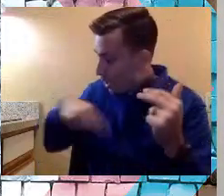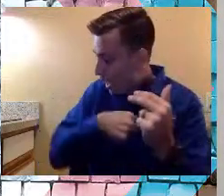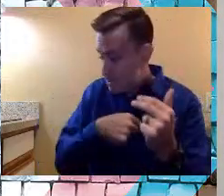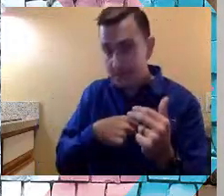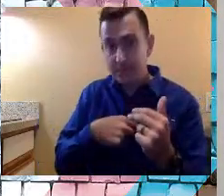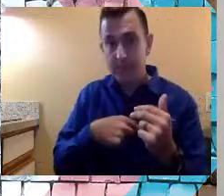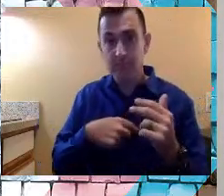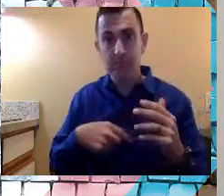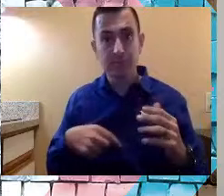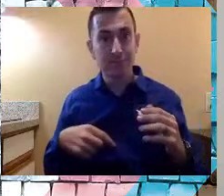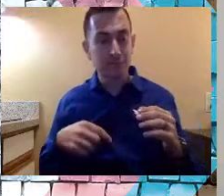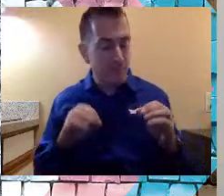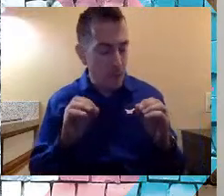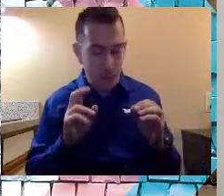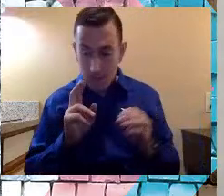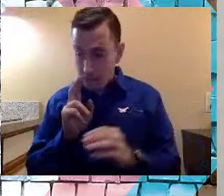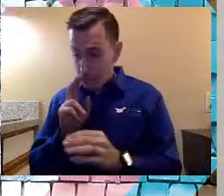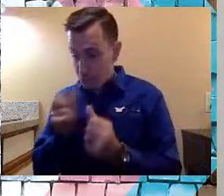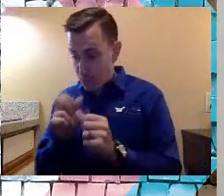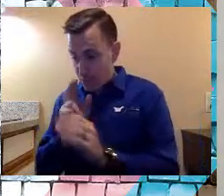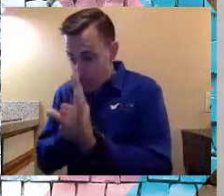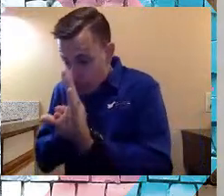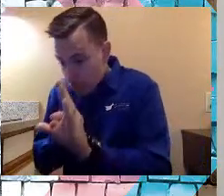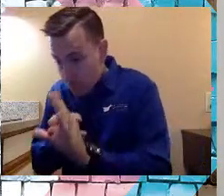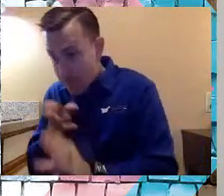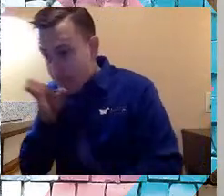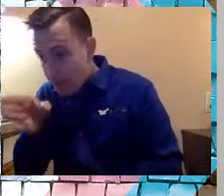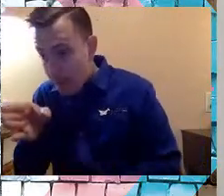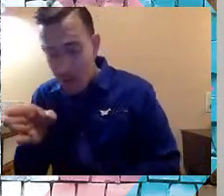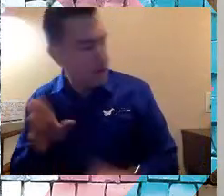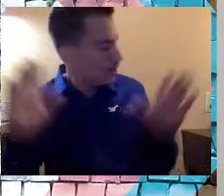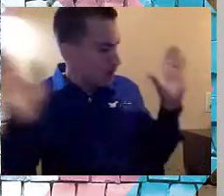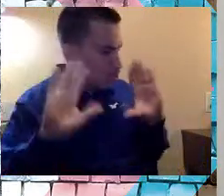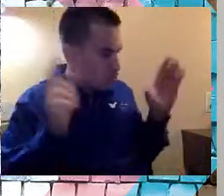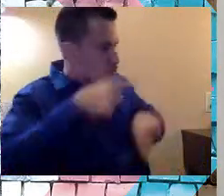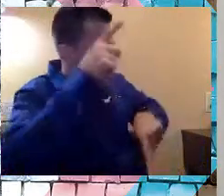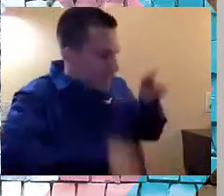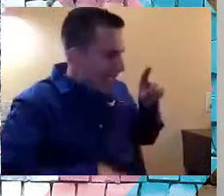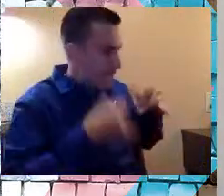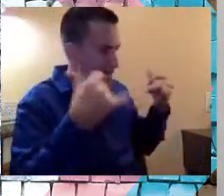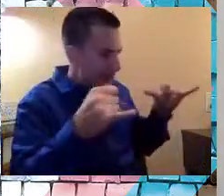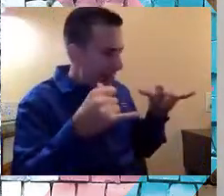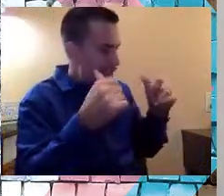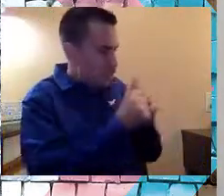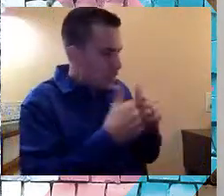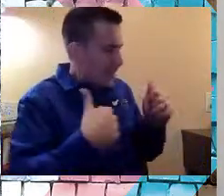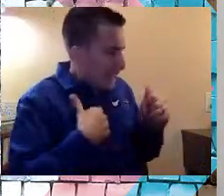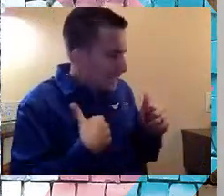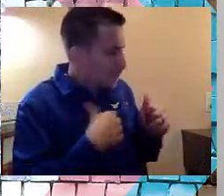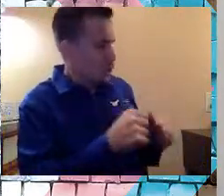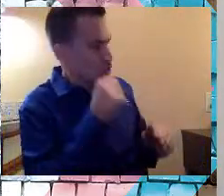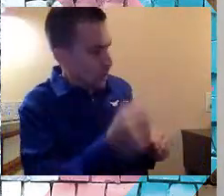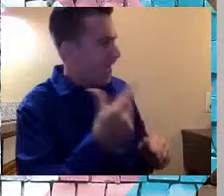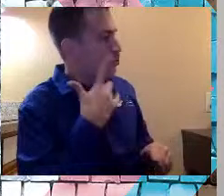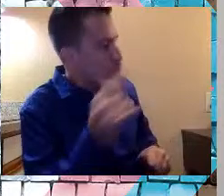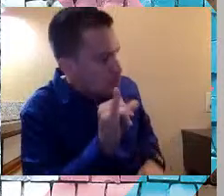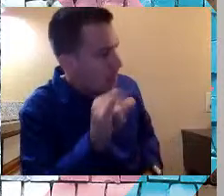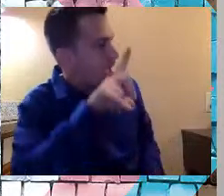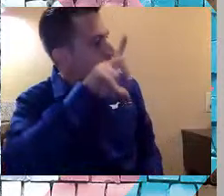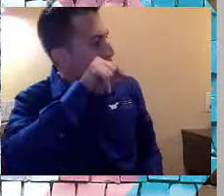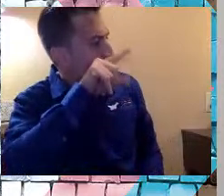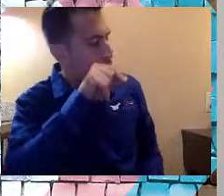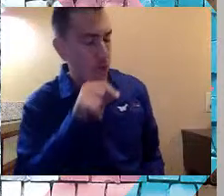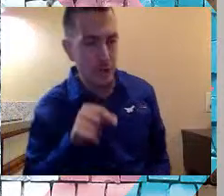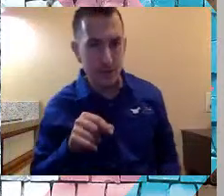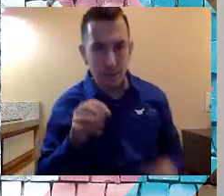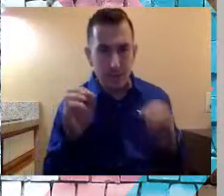Neither tried to play a that game. You can't play with us. You're not birdie enough. Oh, he's very